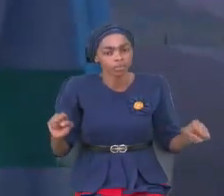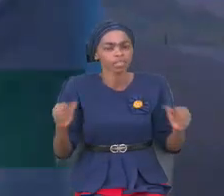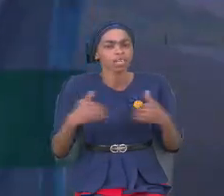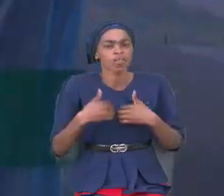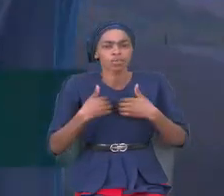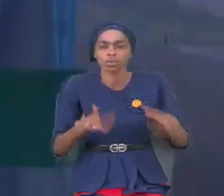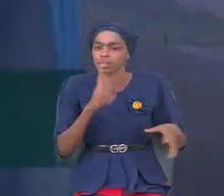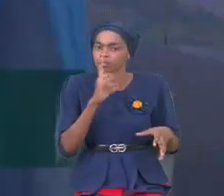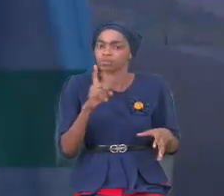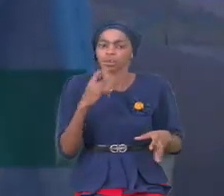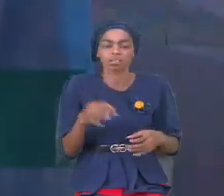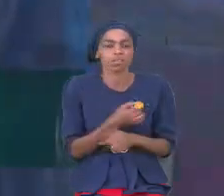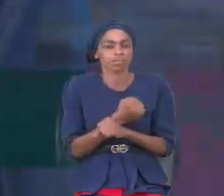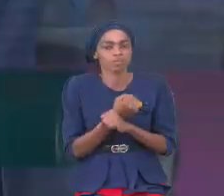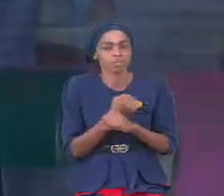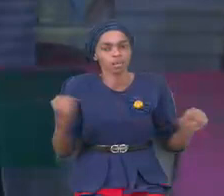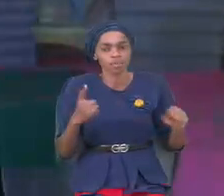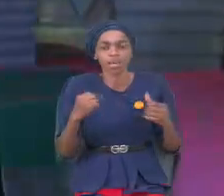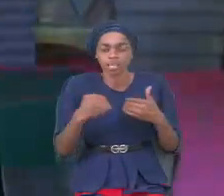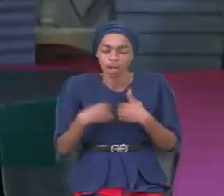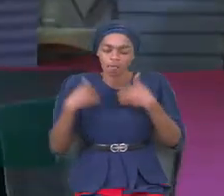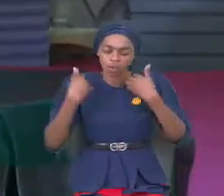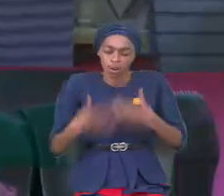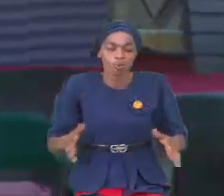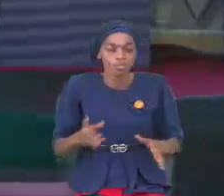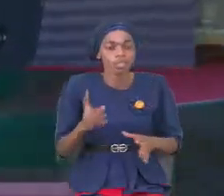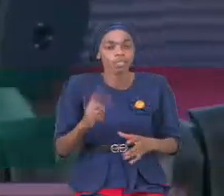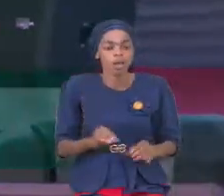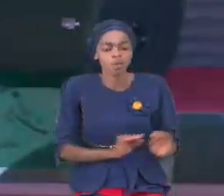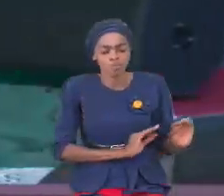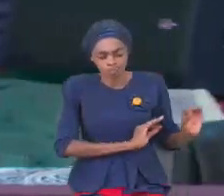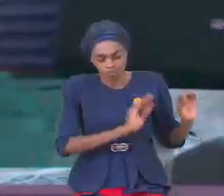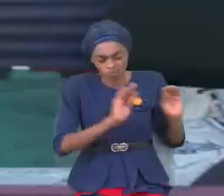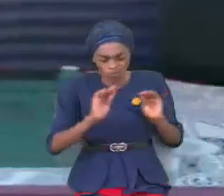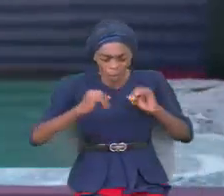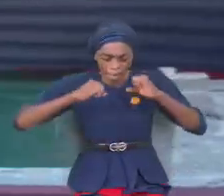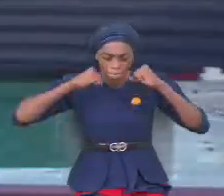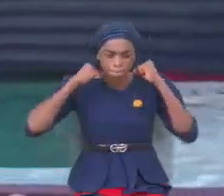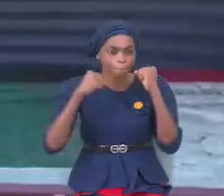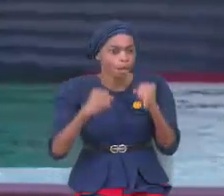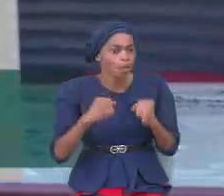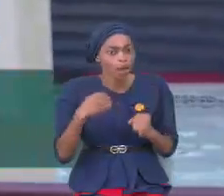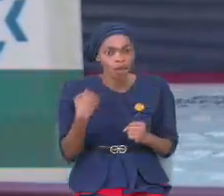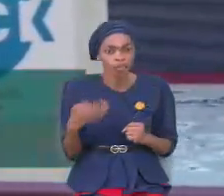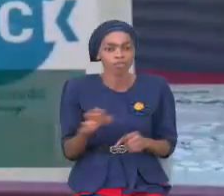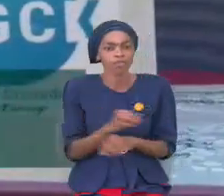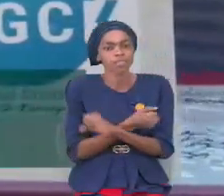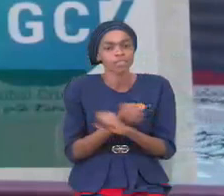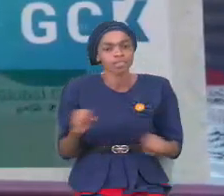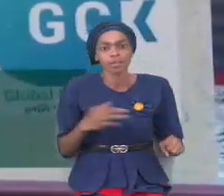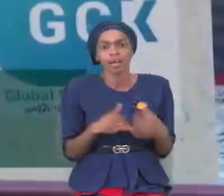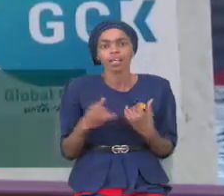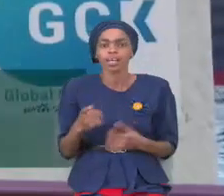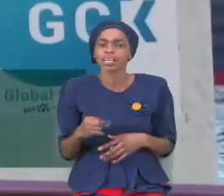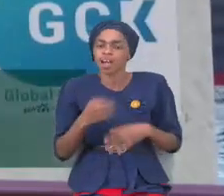convicting witnessing spirit of his salvation. And he had lost the victory of his saved soul.